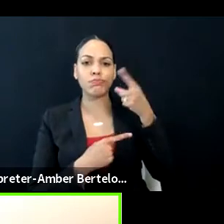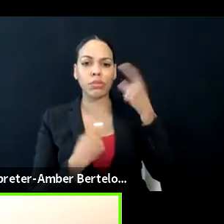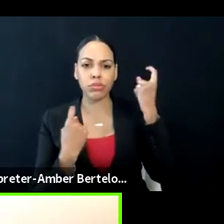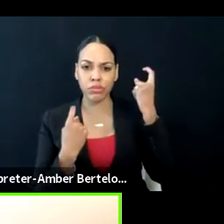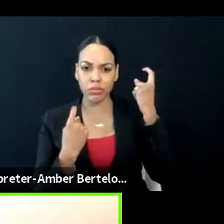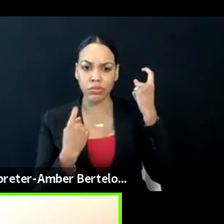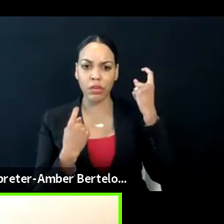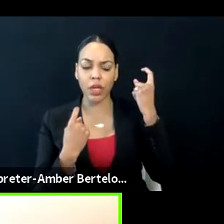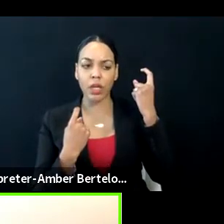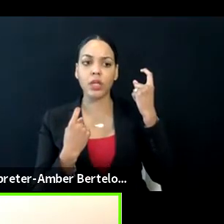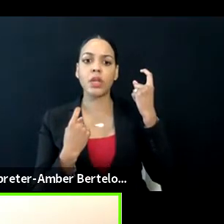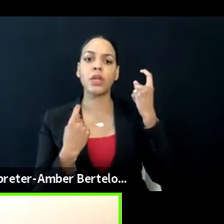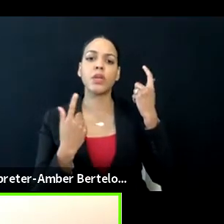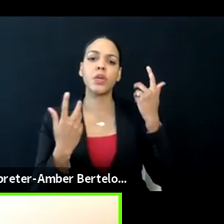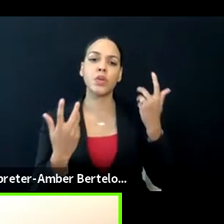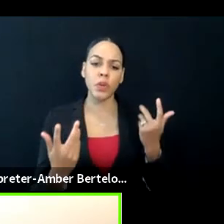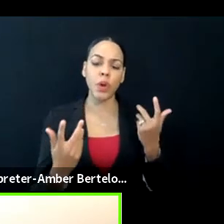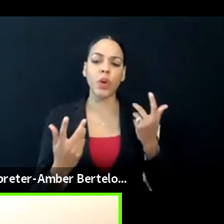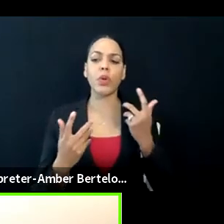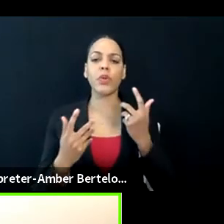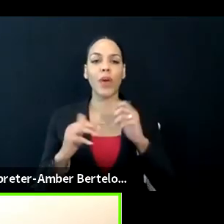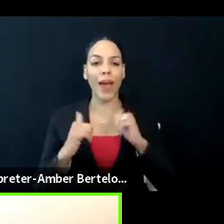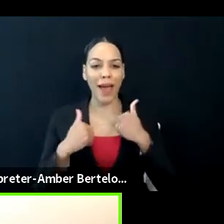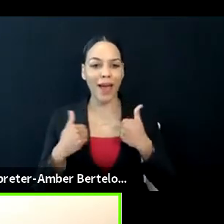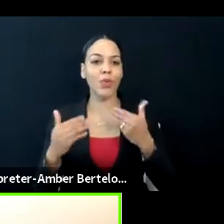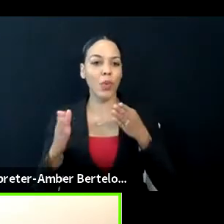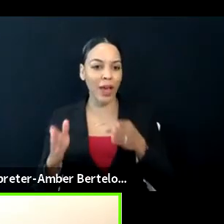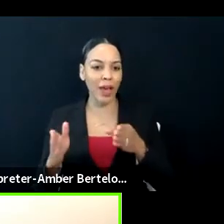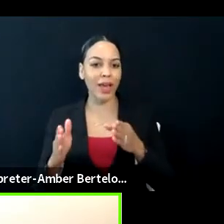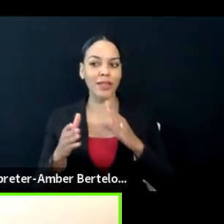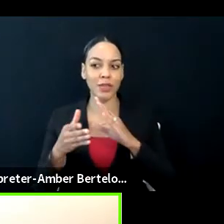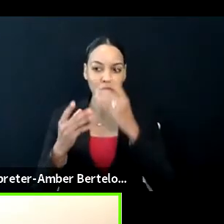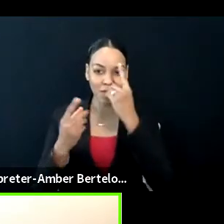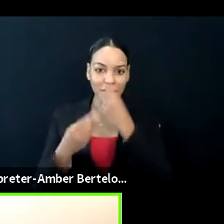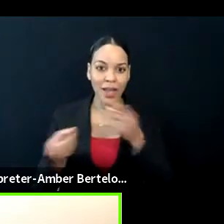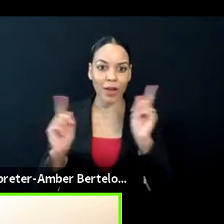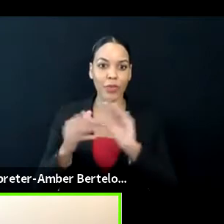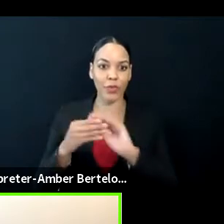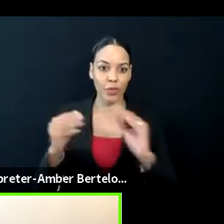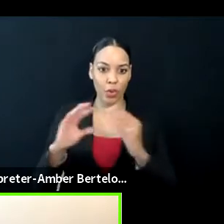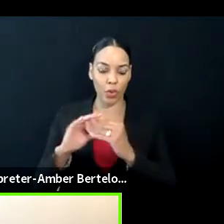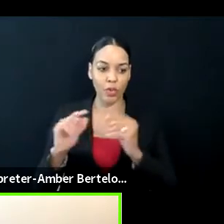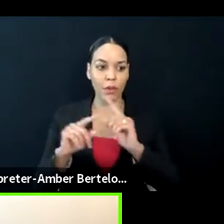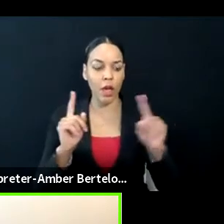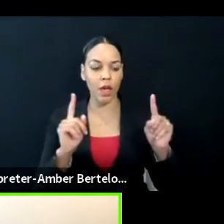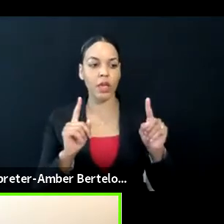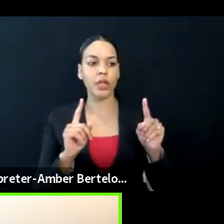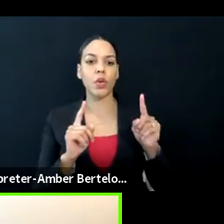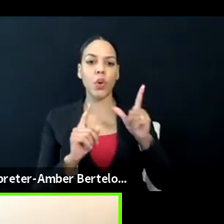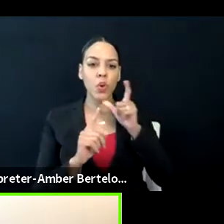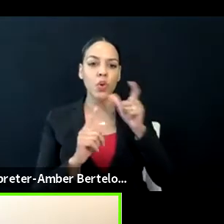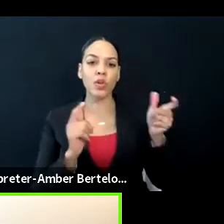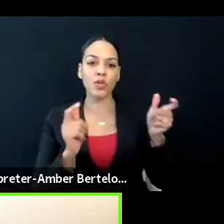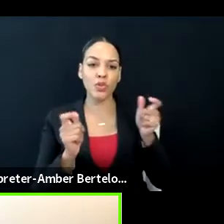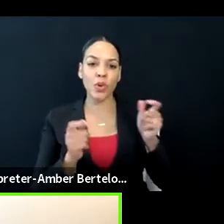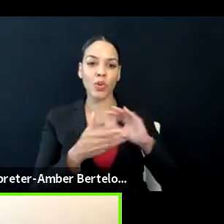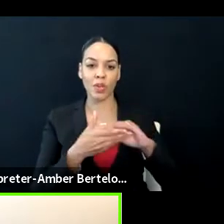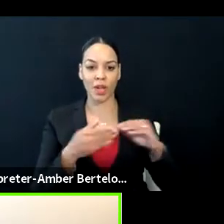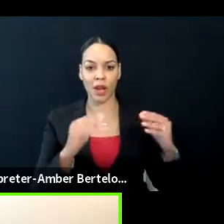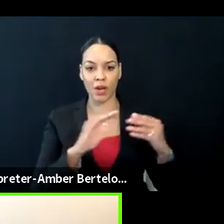the narrative is the problem. And so historically, and so that one of the things I do